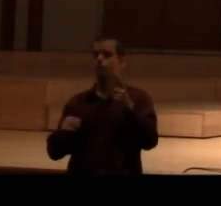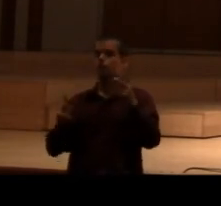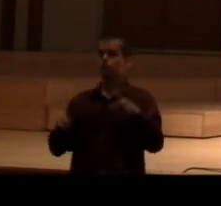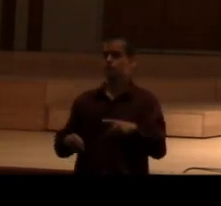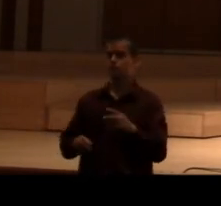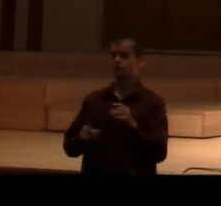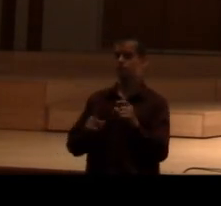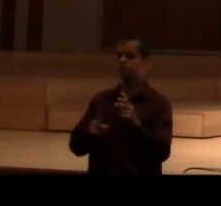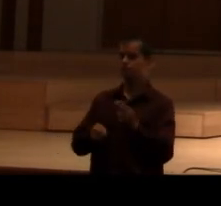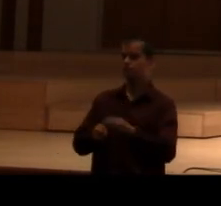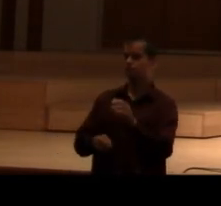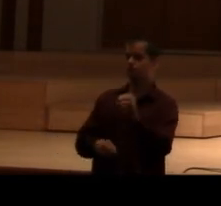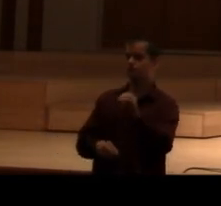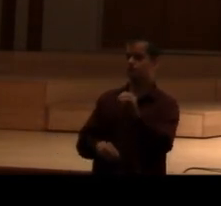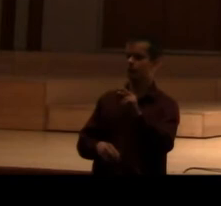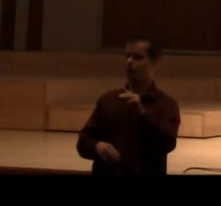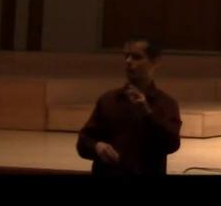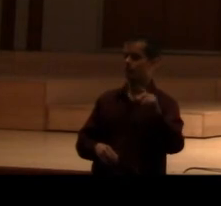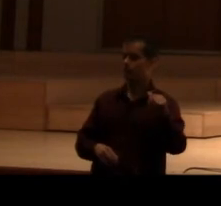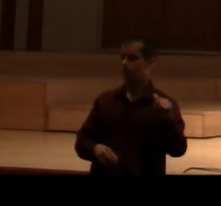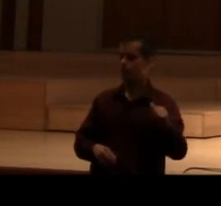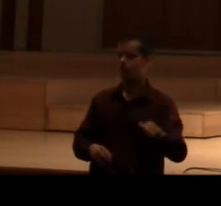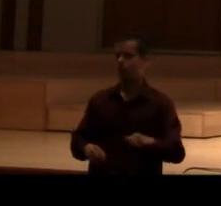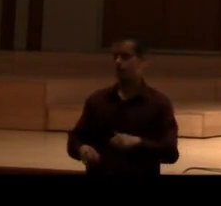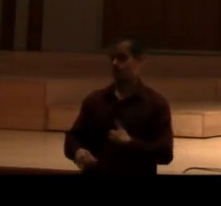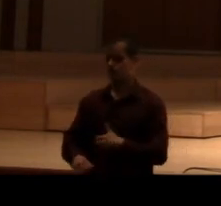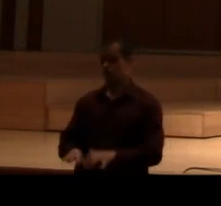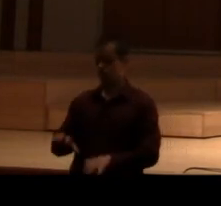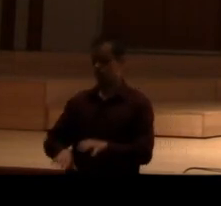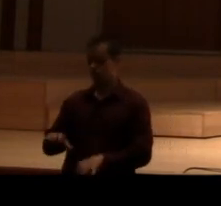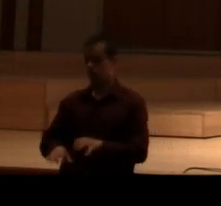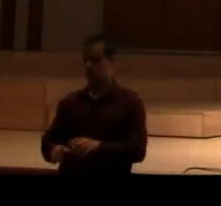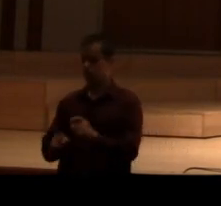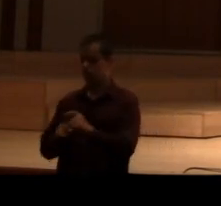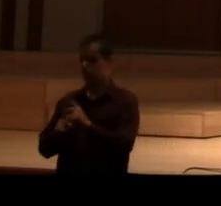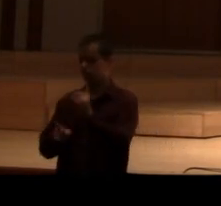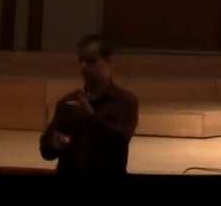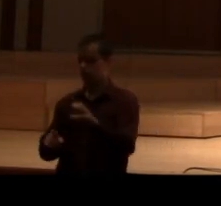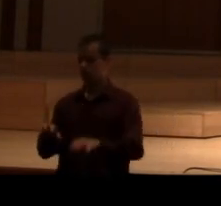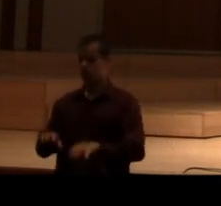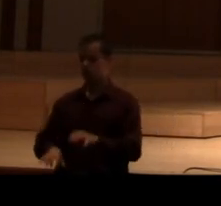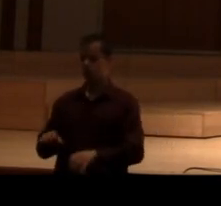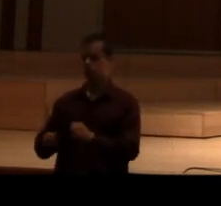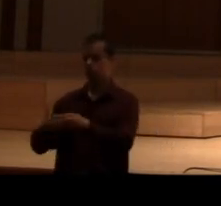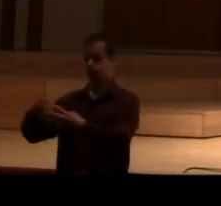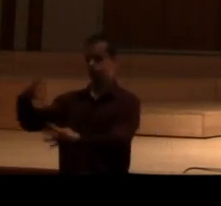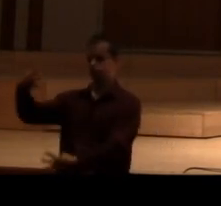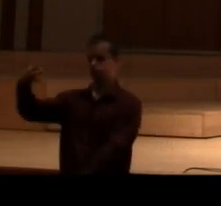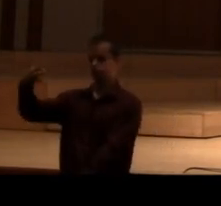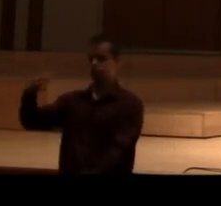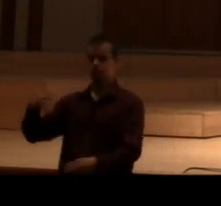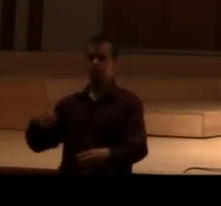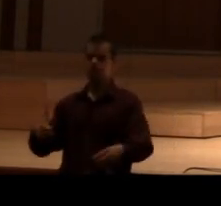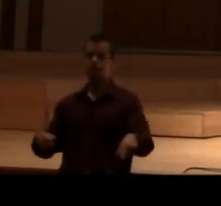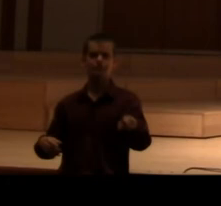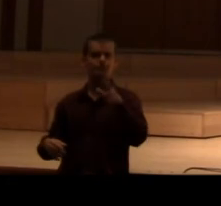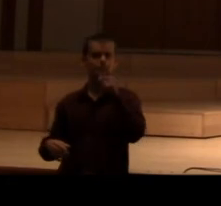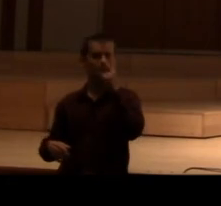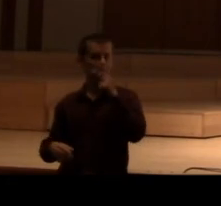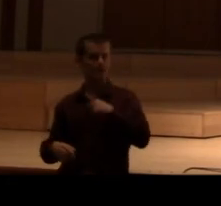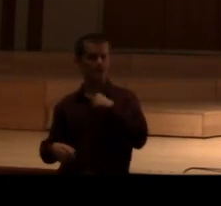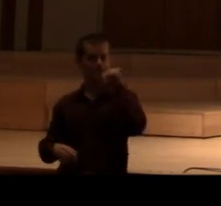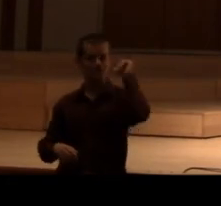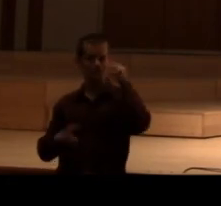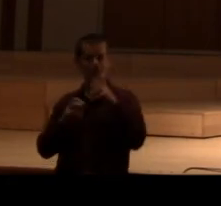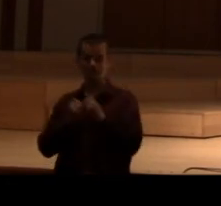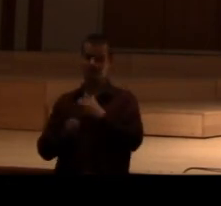onomatopoeia, and I started typing up these things in a Word document, making this list, as anyone who was at my workshop yesterday saw me do